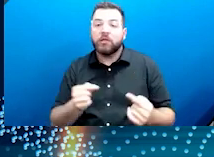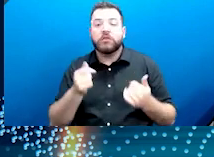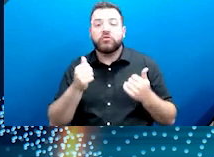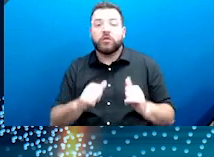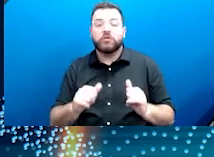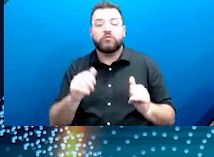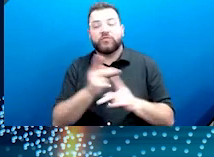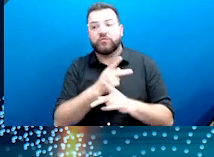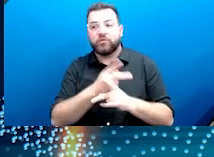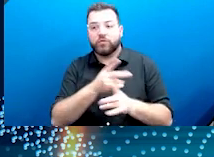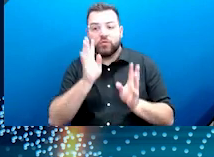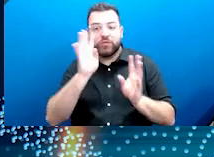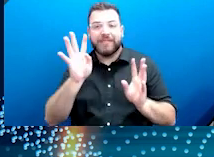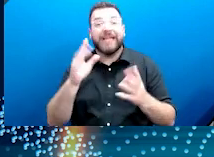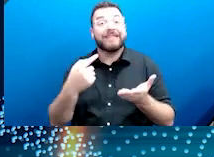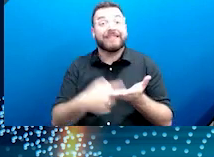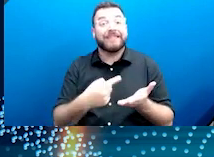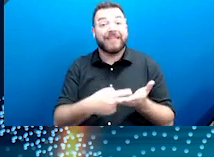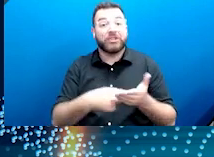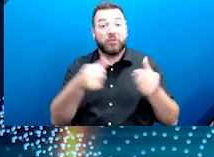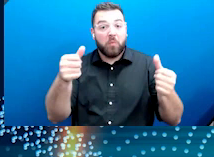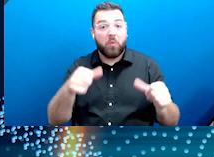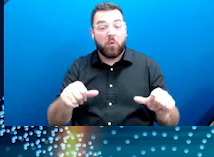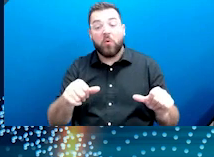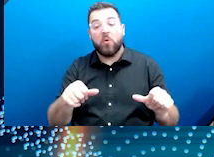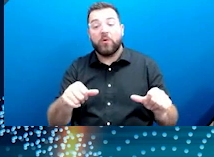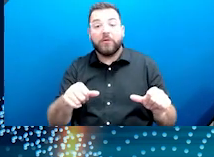creative, for example, discussion board prompts,